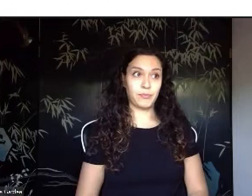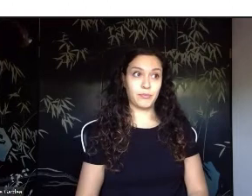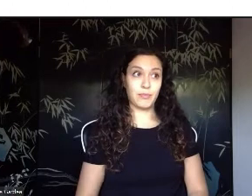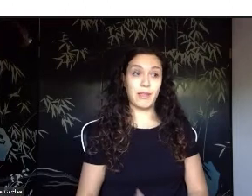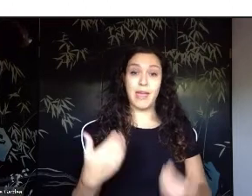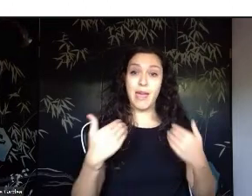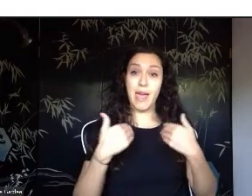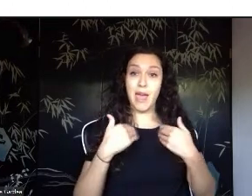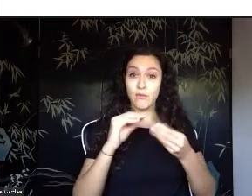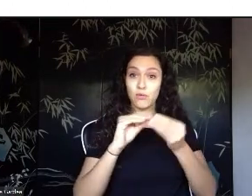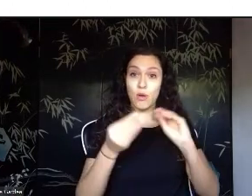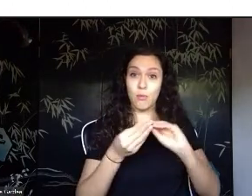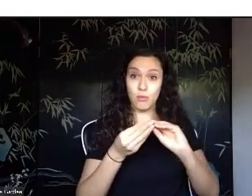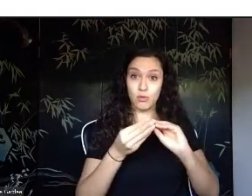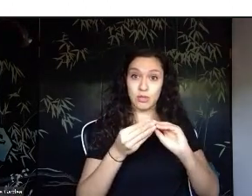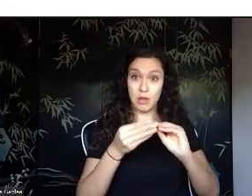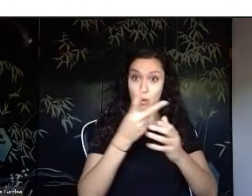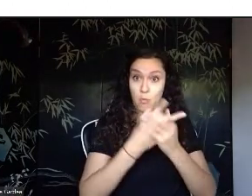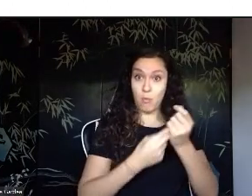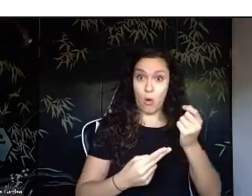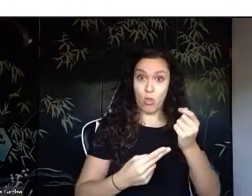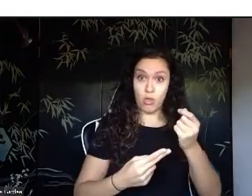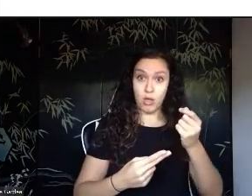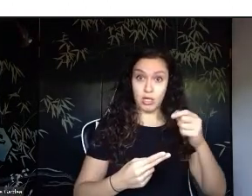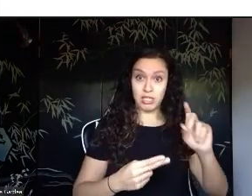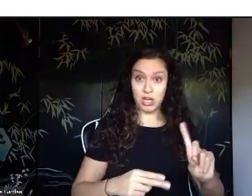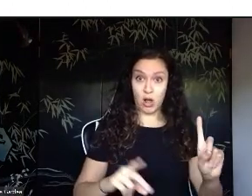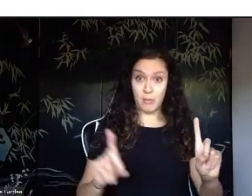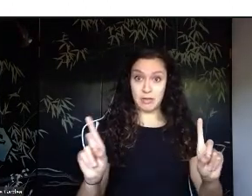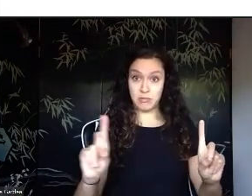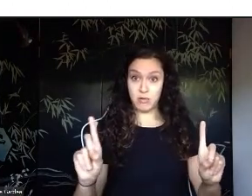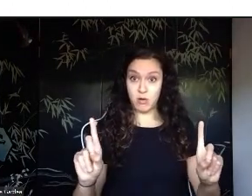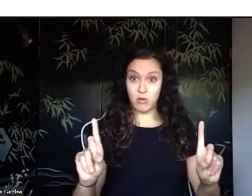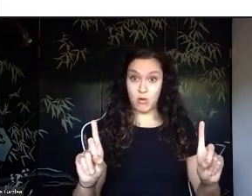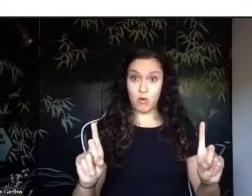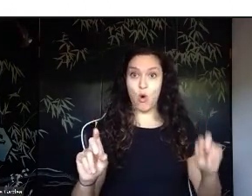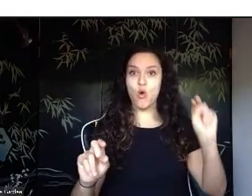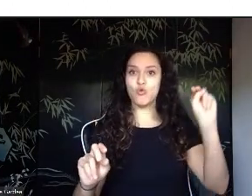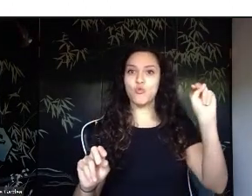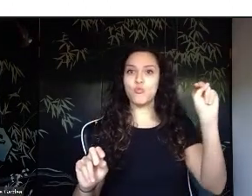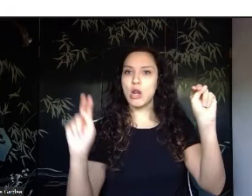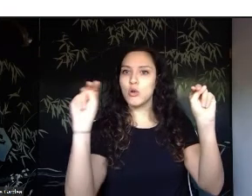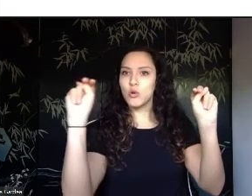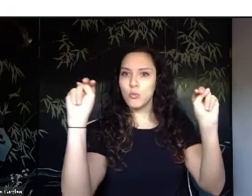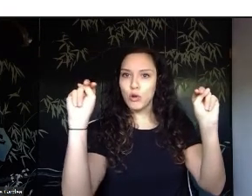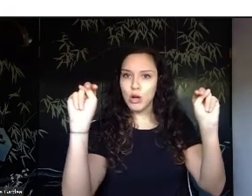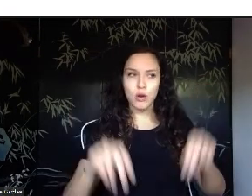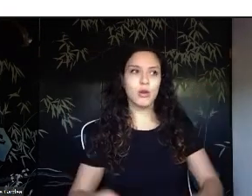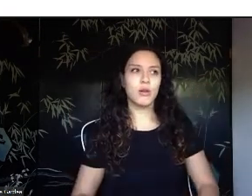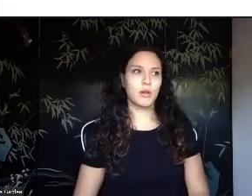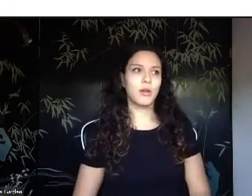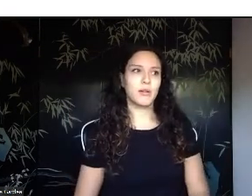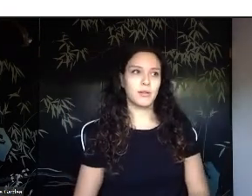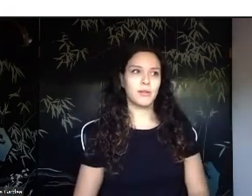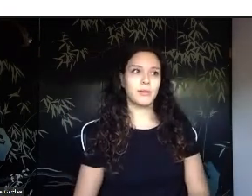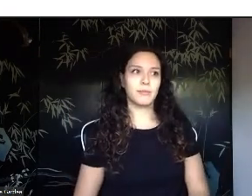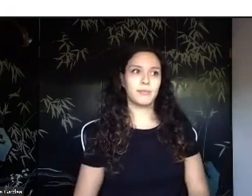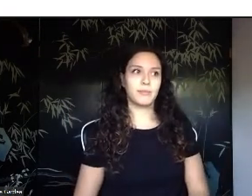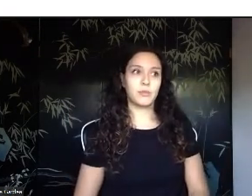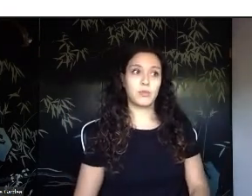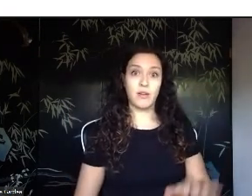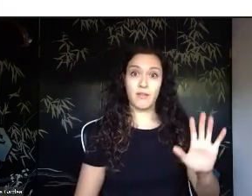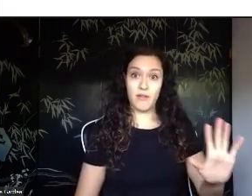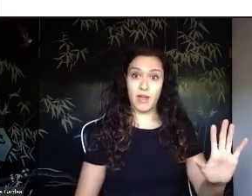have values in both the denominator or the numerator and try to figure out, how do you get to the number